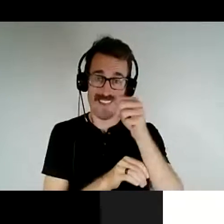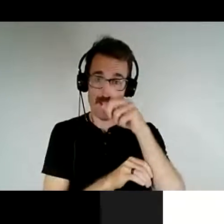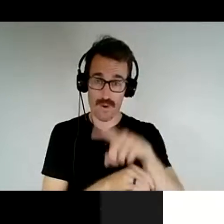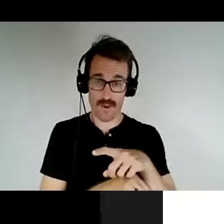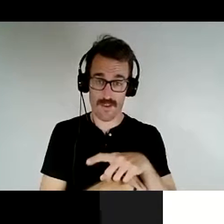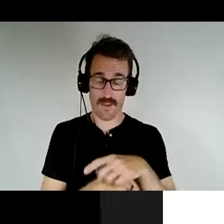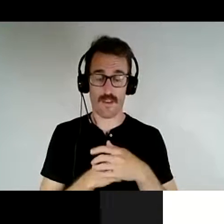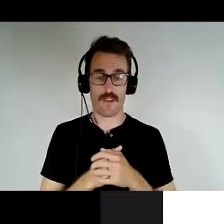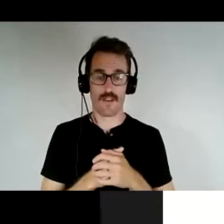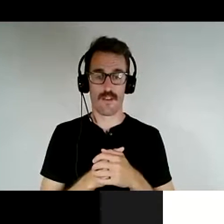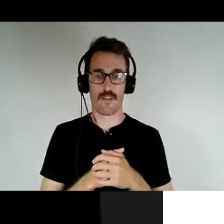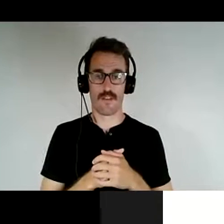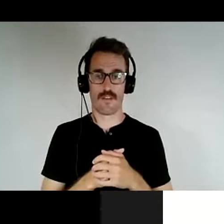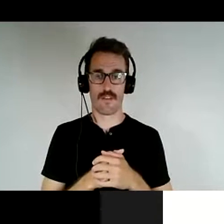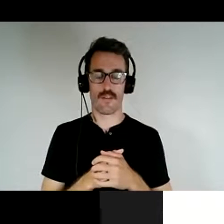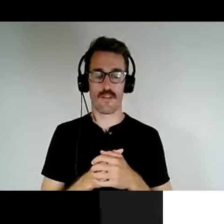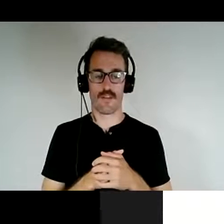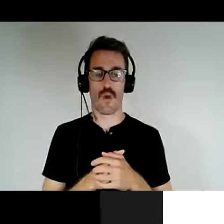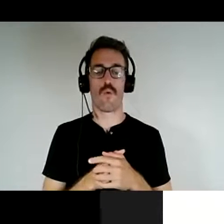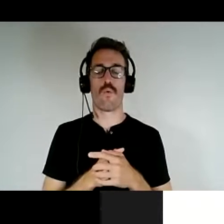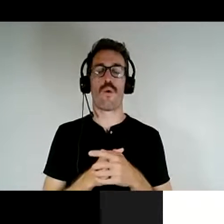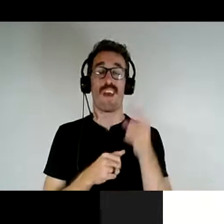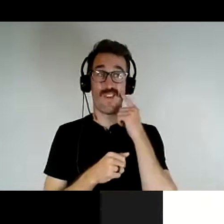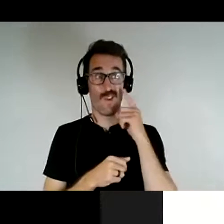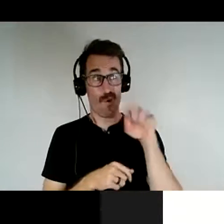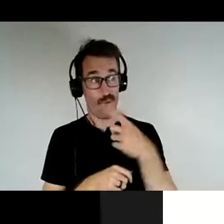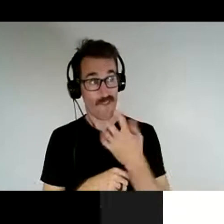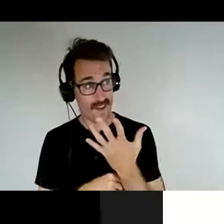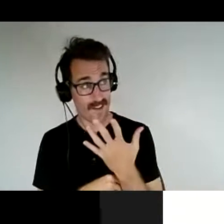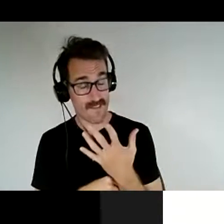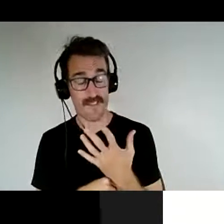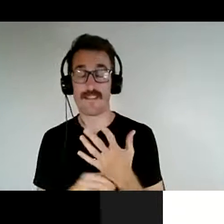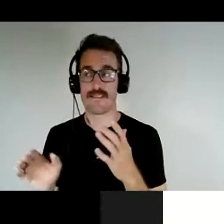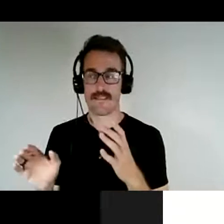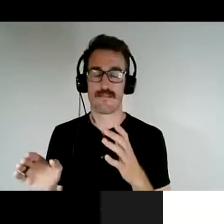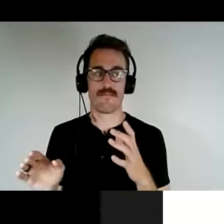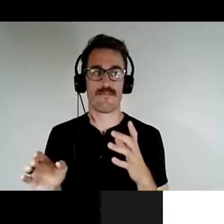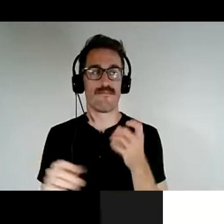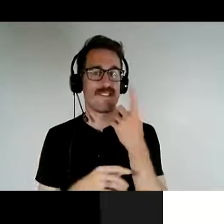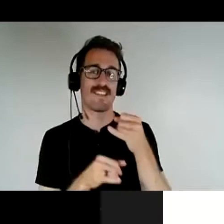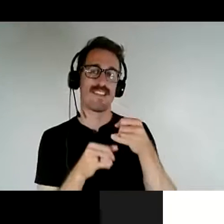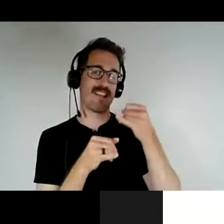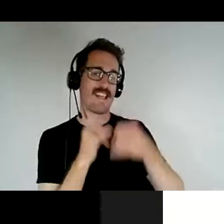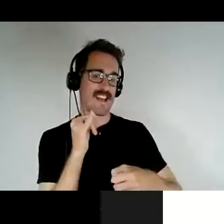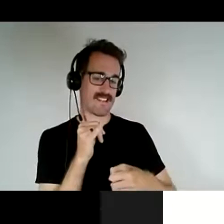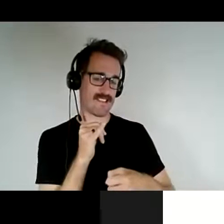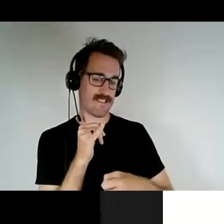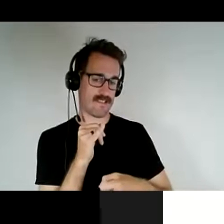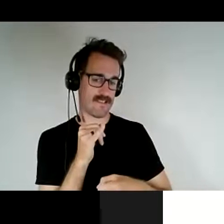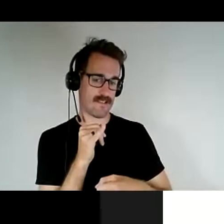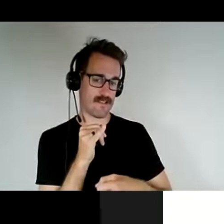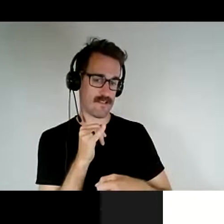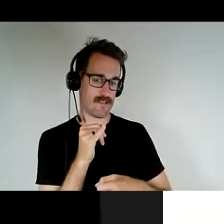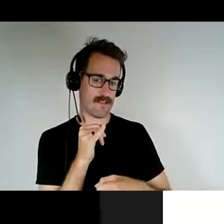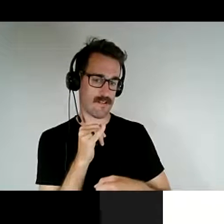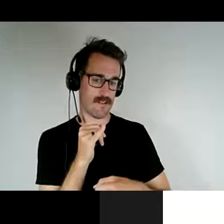were going to do 5. Anthony, my apologies. Yes, the last one, I recognize that some of the